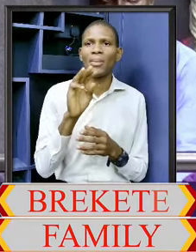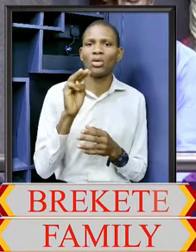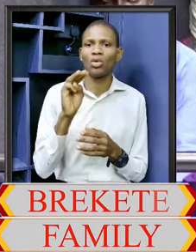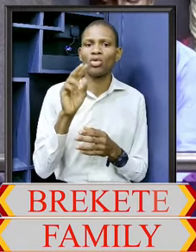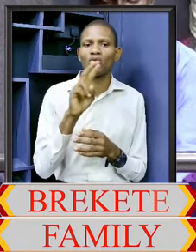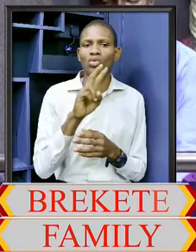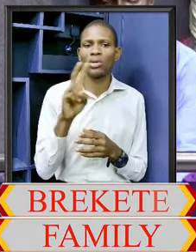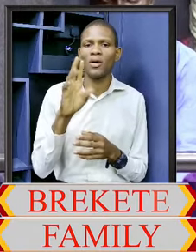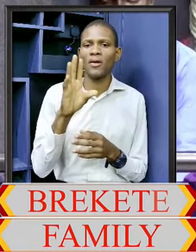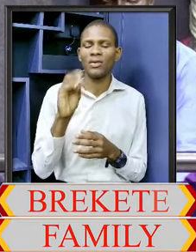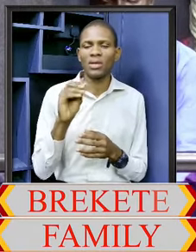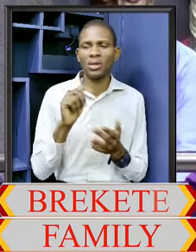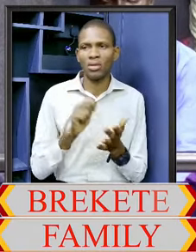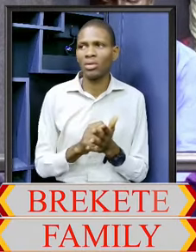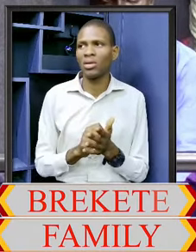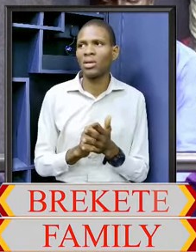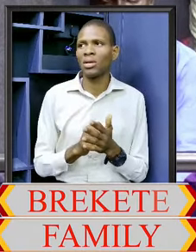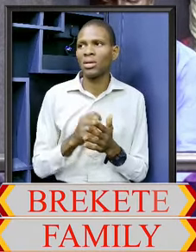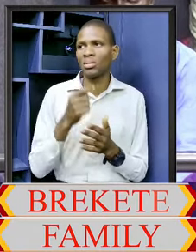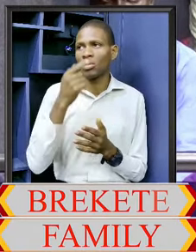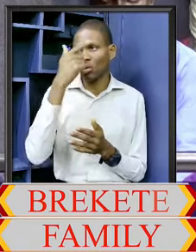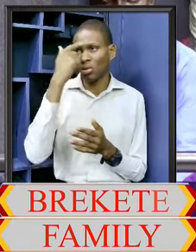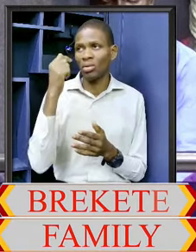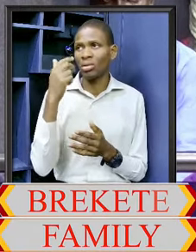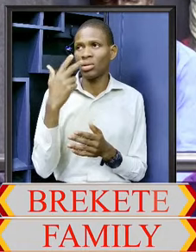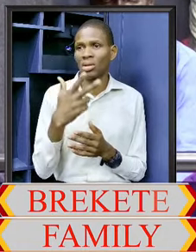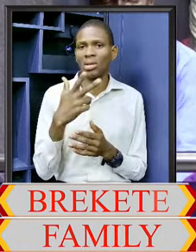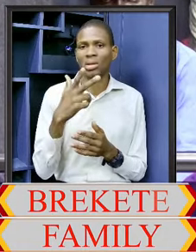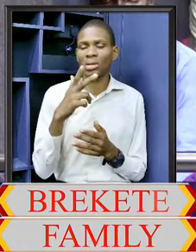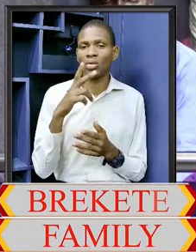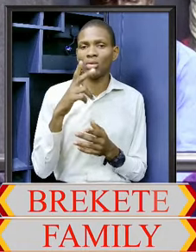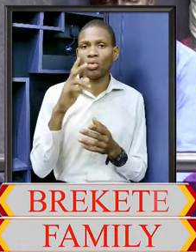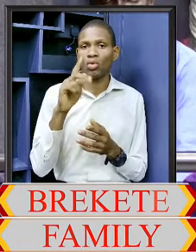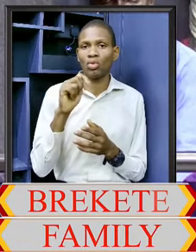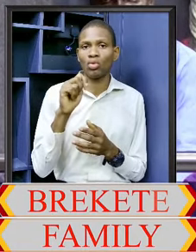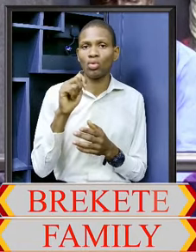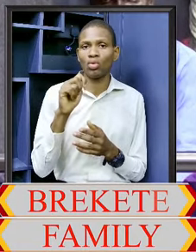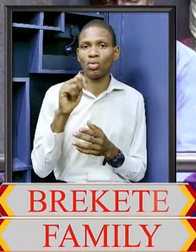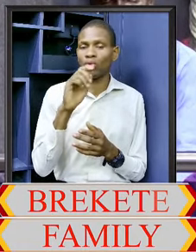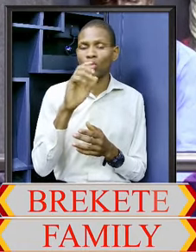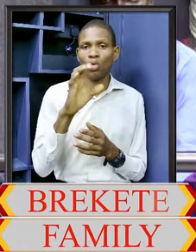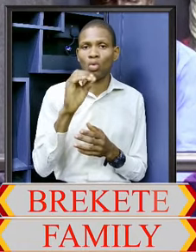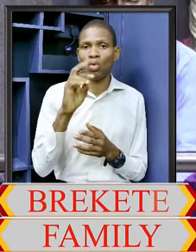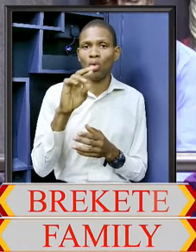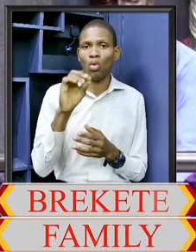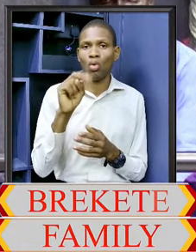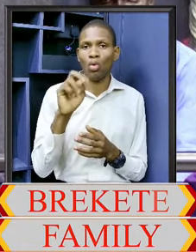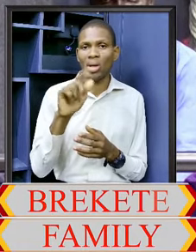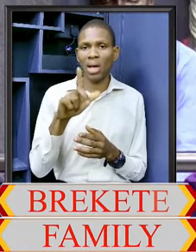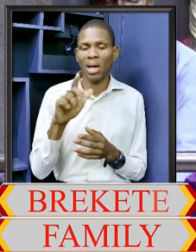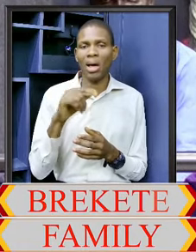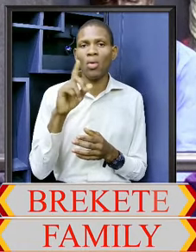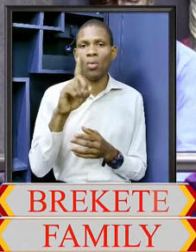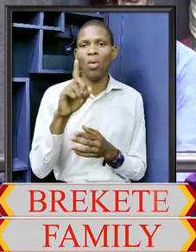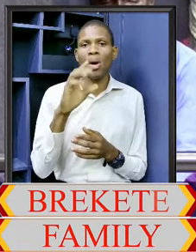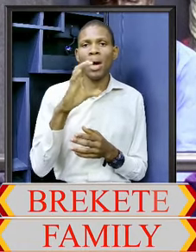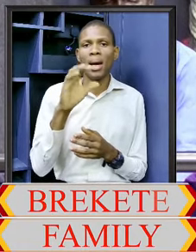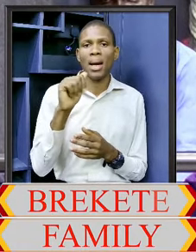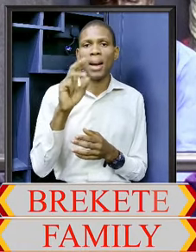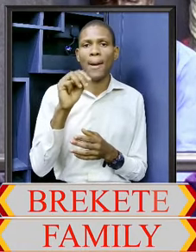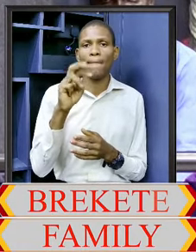9,250,000 naira. Cause three Corolla, then one Camry,